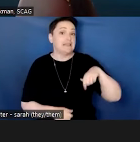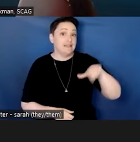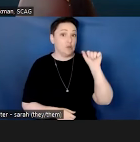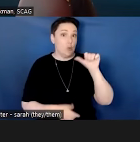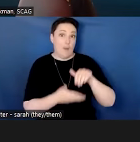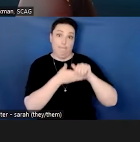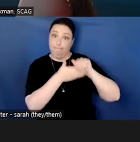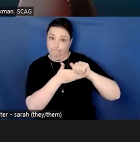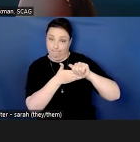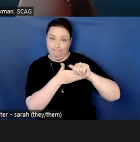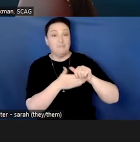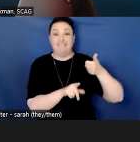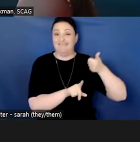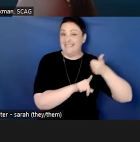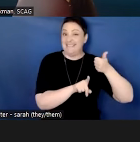a CEQA document.